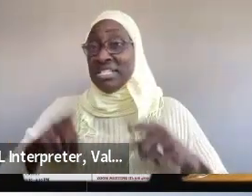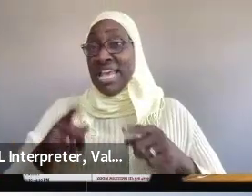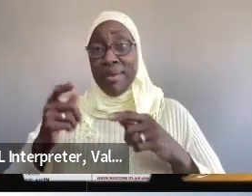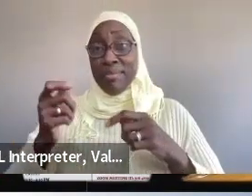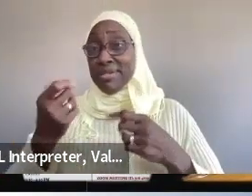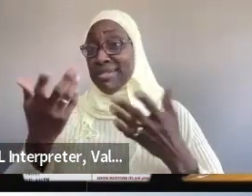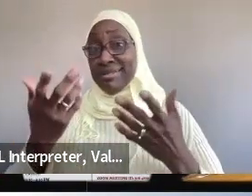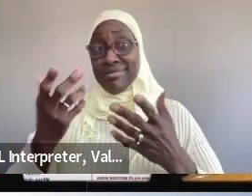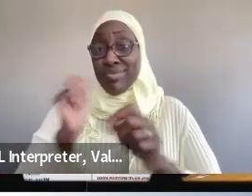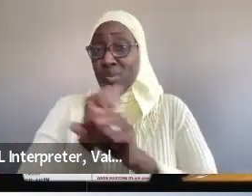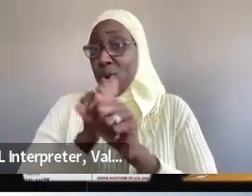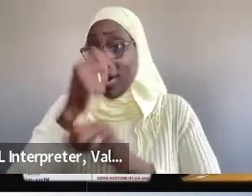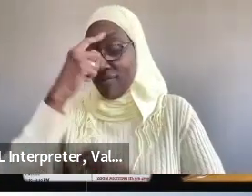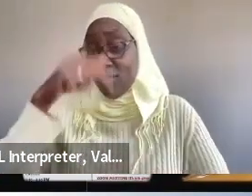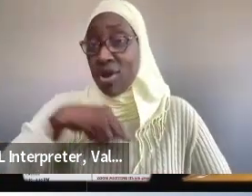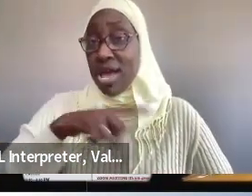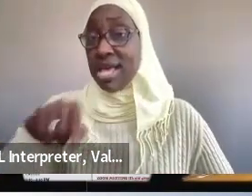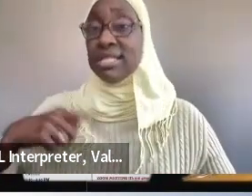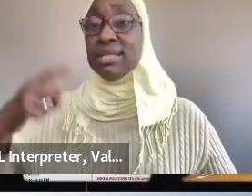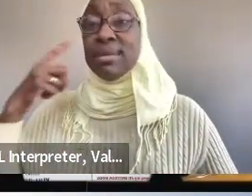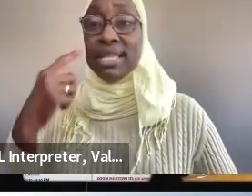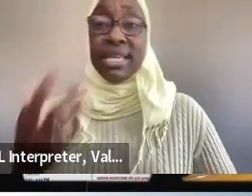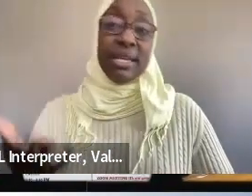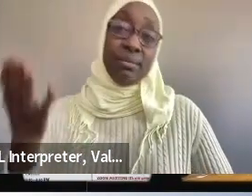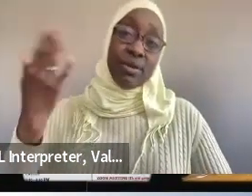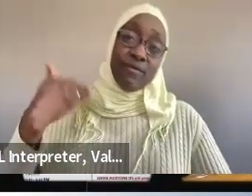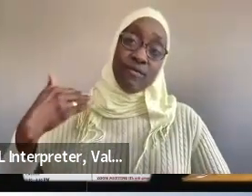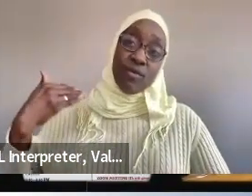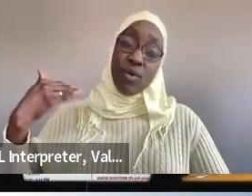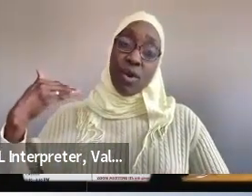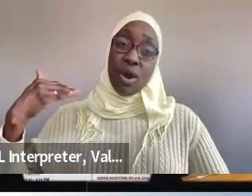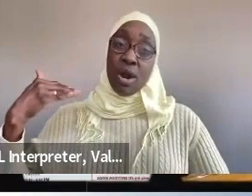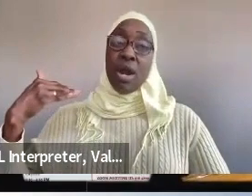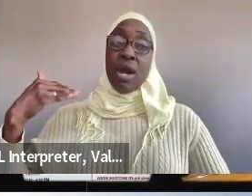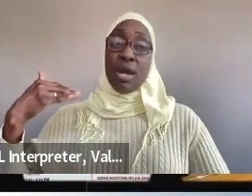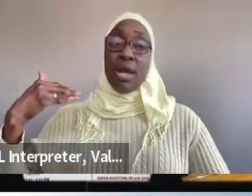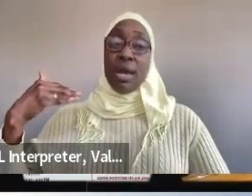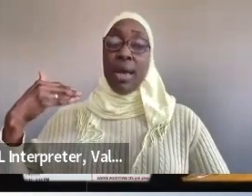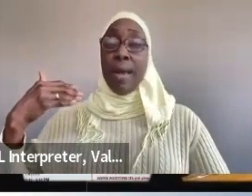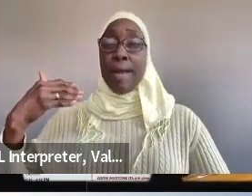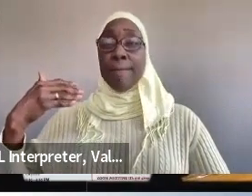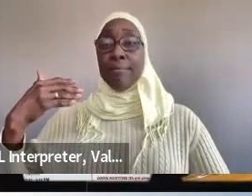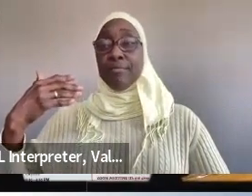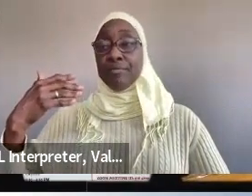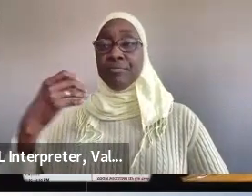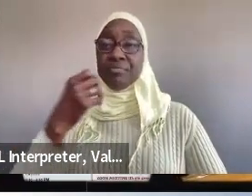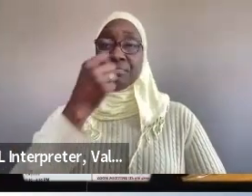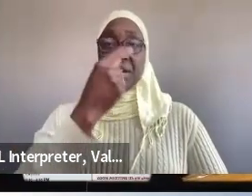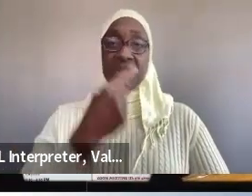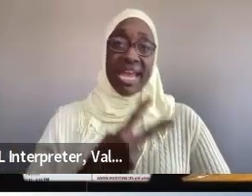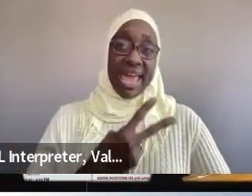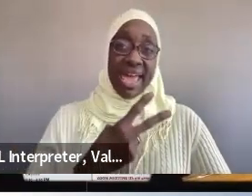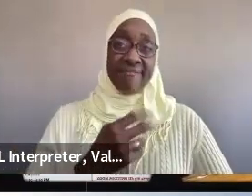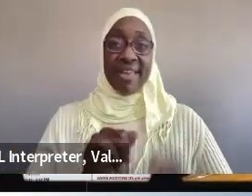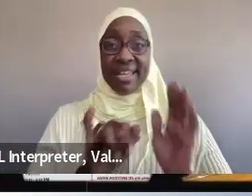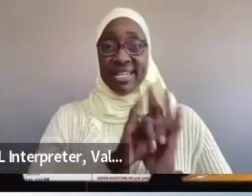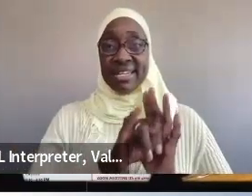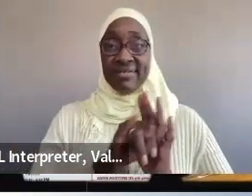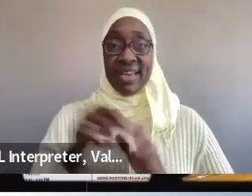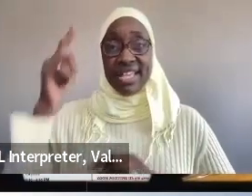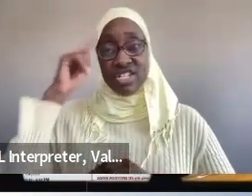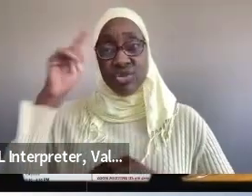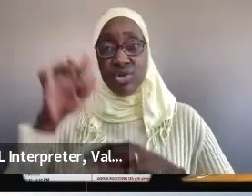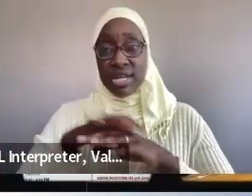the past 2 years, our e-board is 6 people and half identify as neurodivergent and the other half identify as either physically